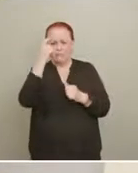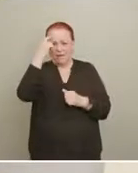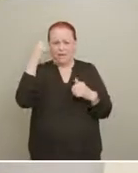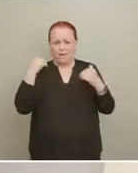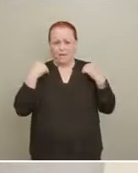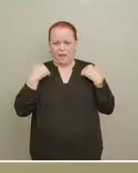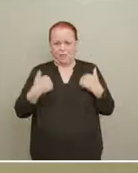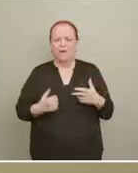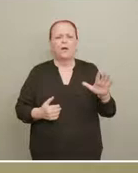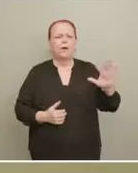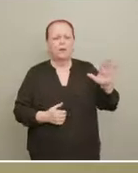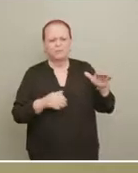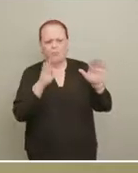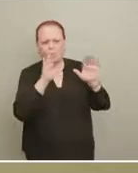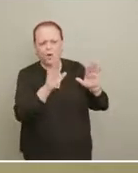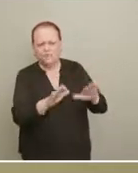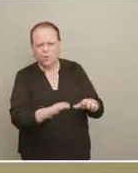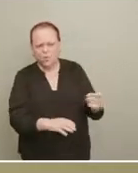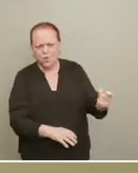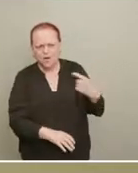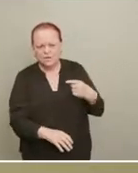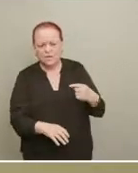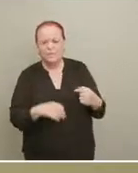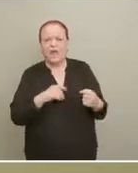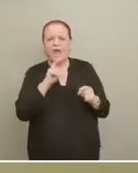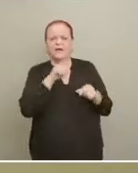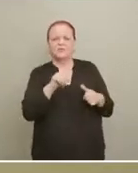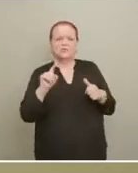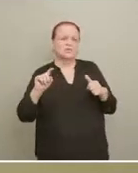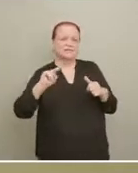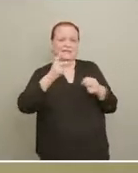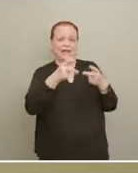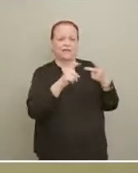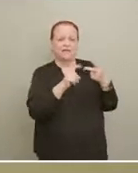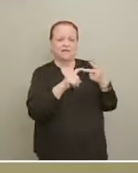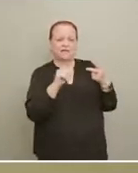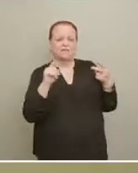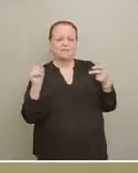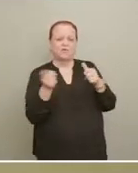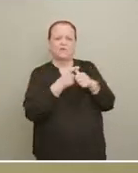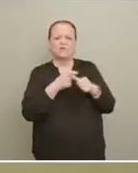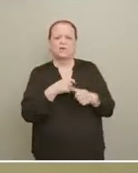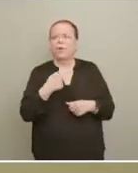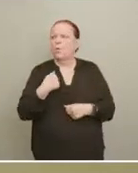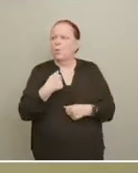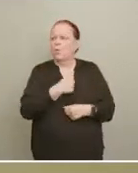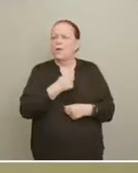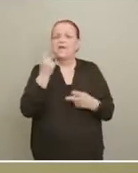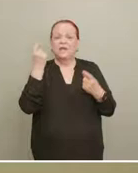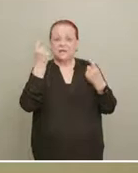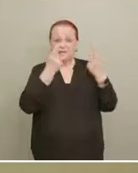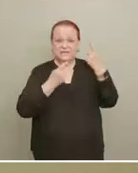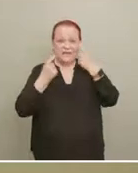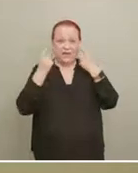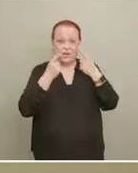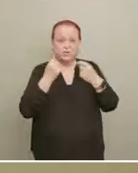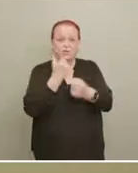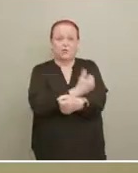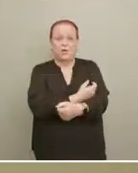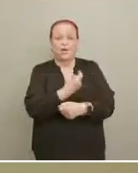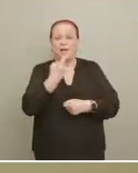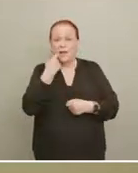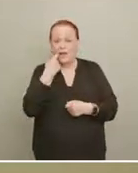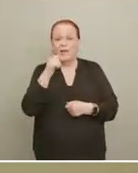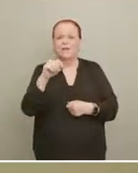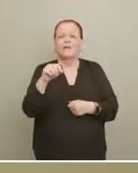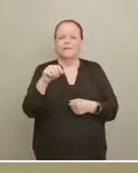great question. And so to answer the second one first, yes, we absolutely consider substance use disorders